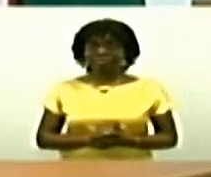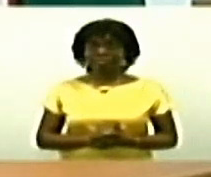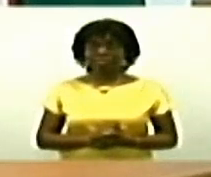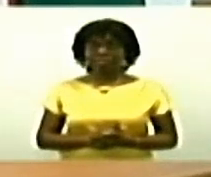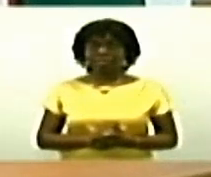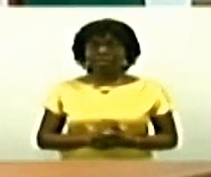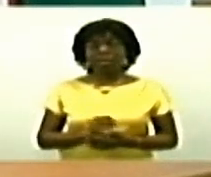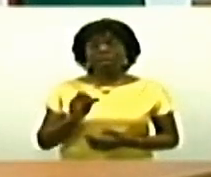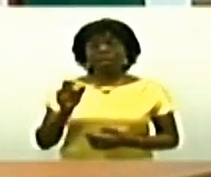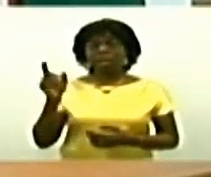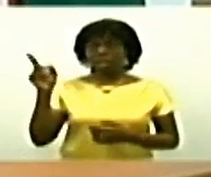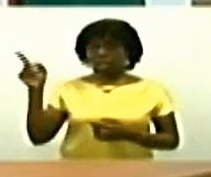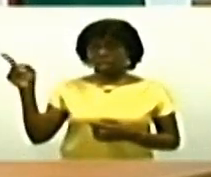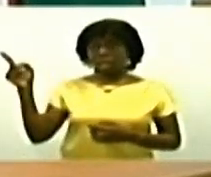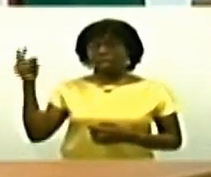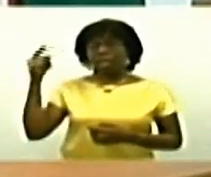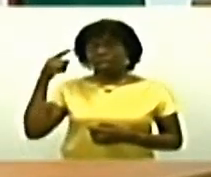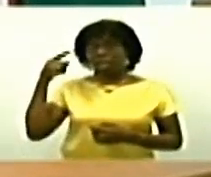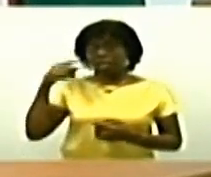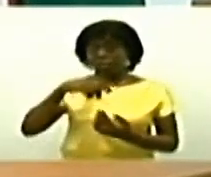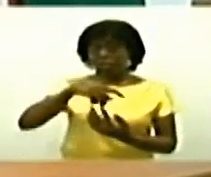I think amongst the sea of